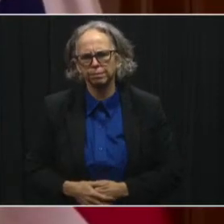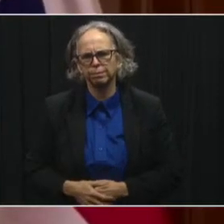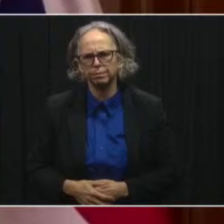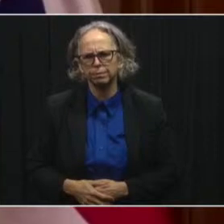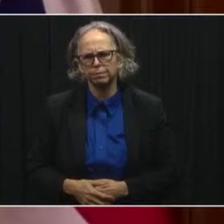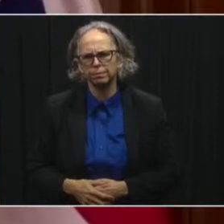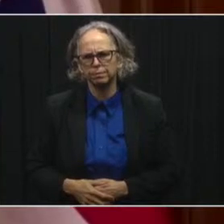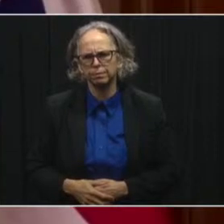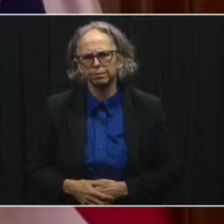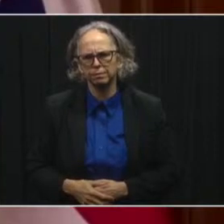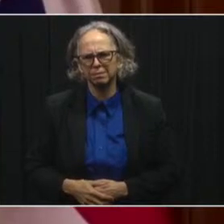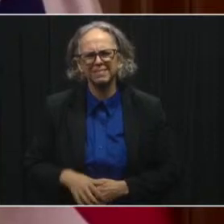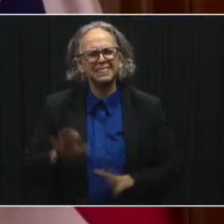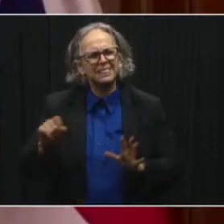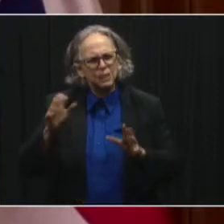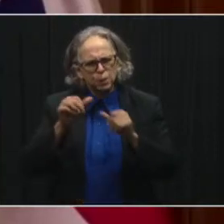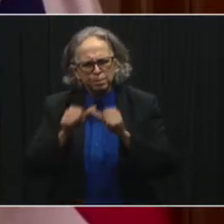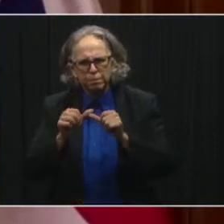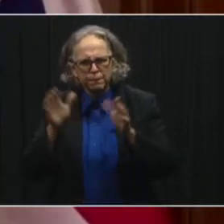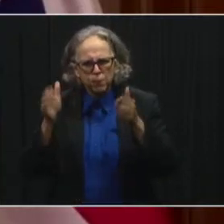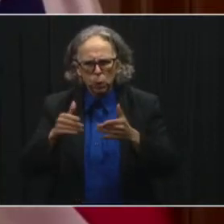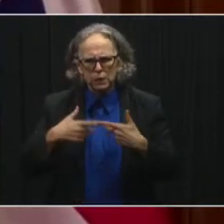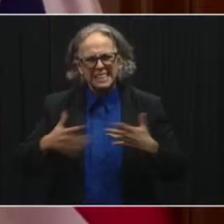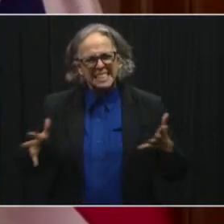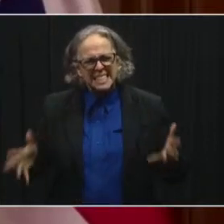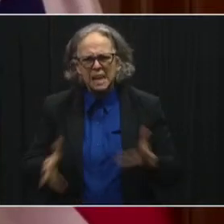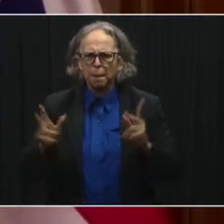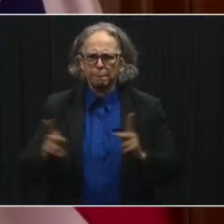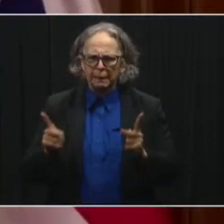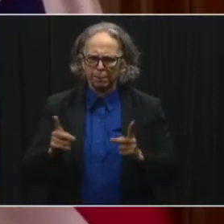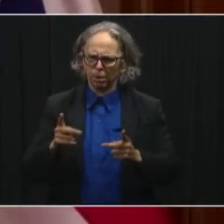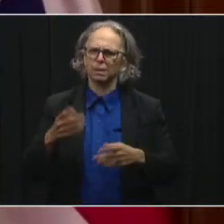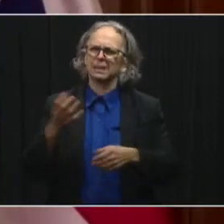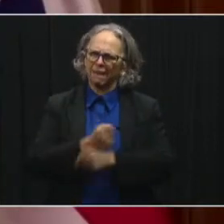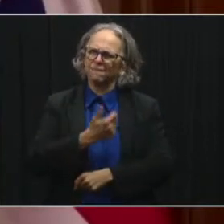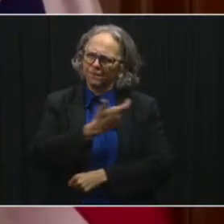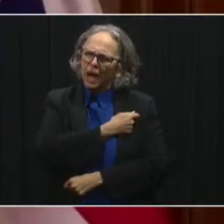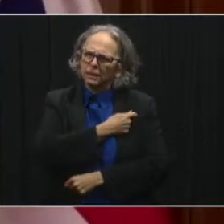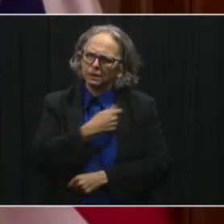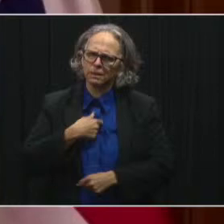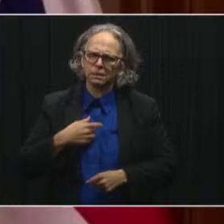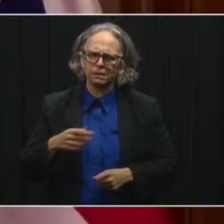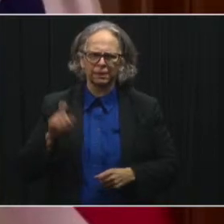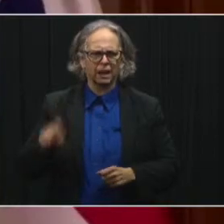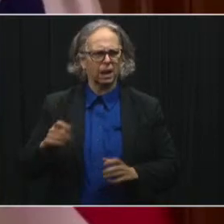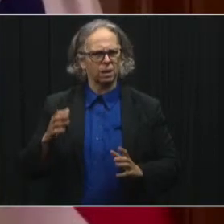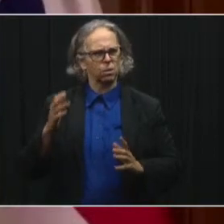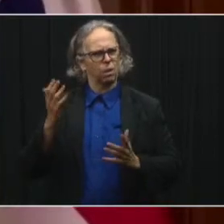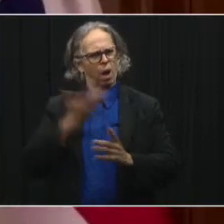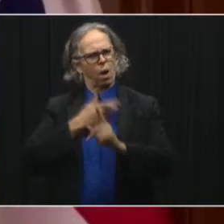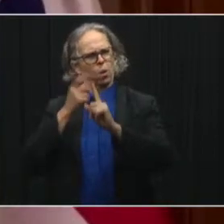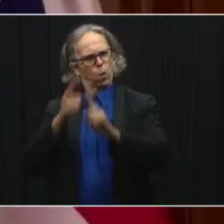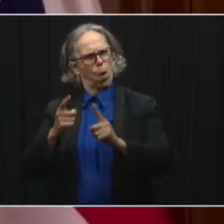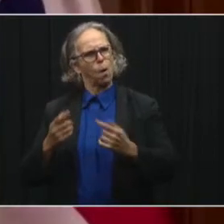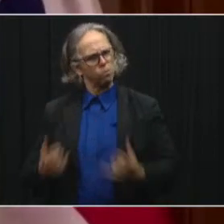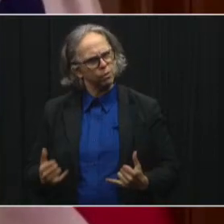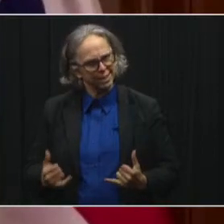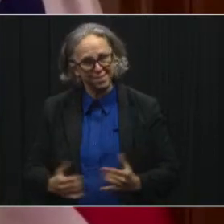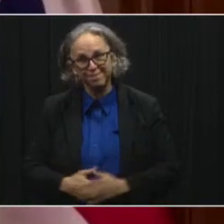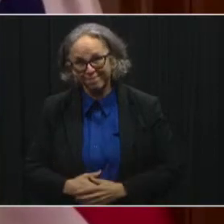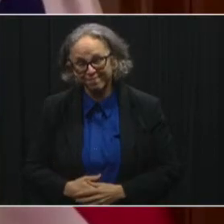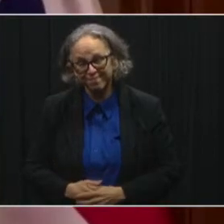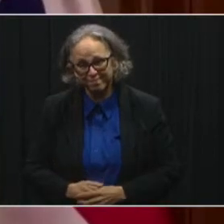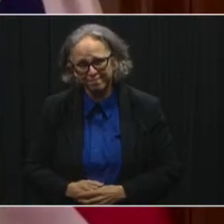stay focused on trying to encourage everyone to get vaccinated. We're trying to do that, obviously, today. So that's about, those are